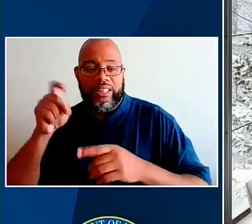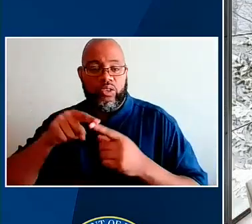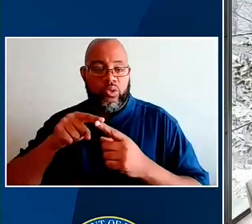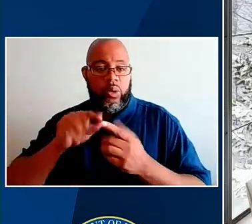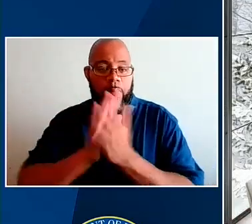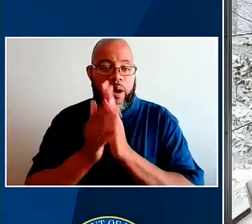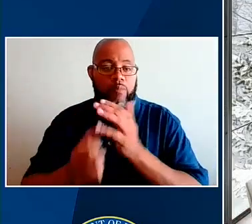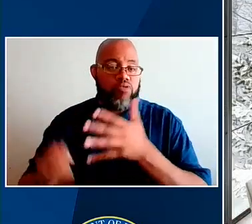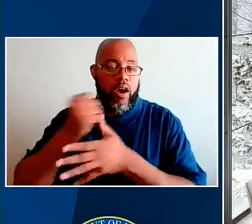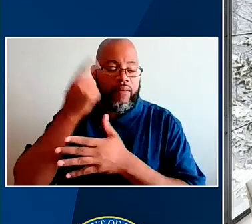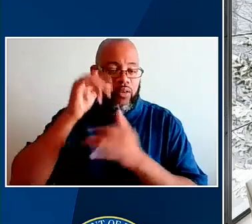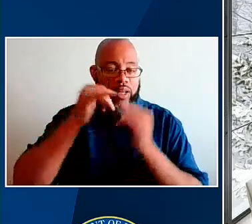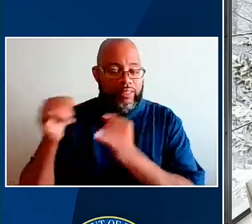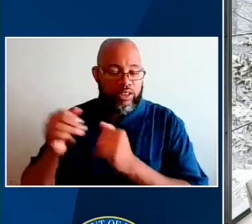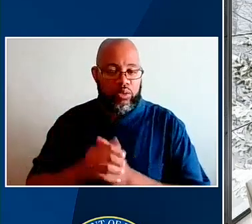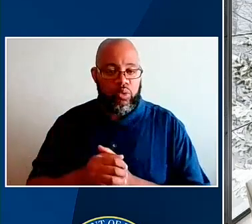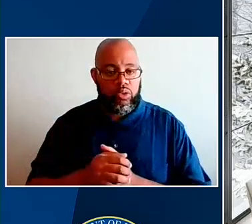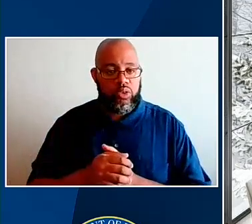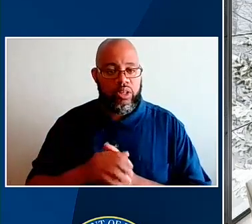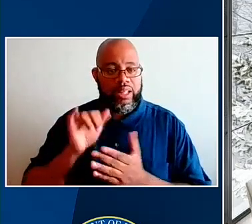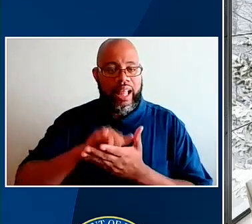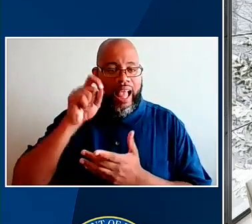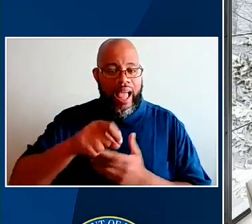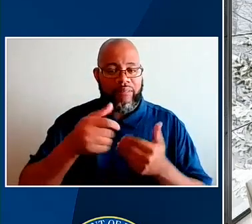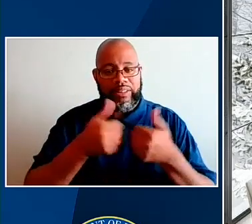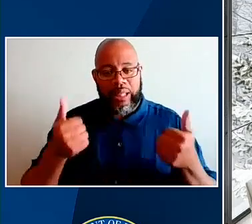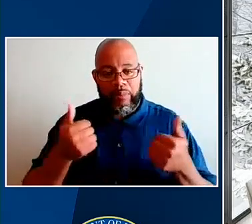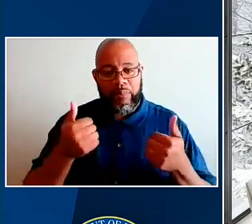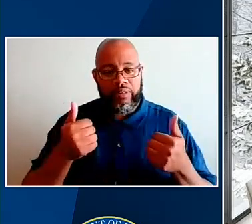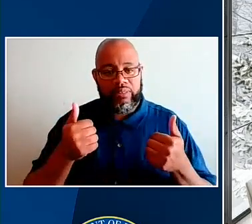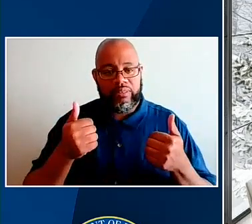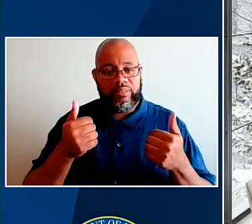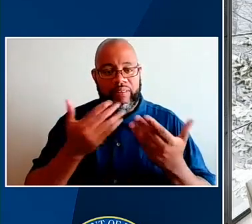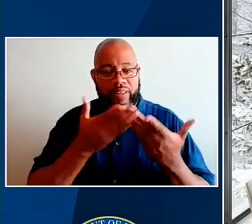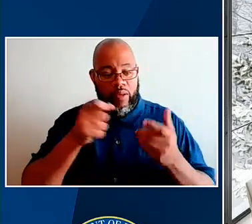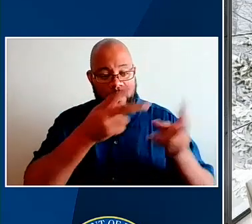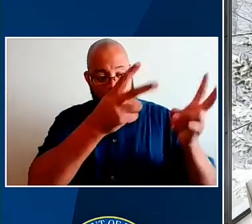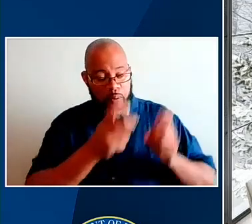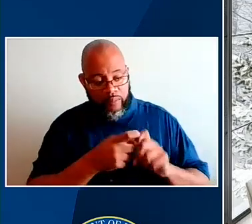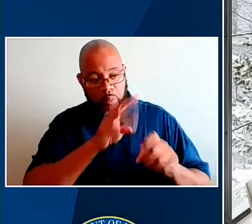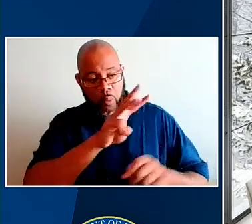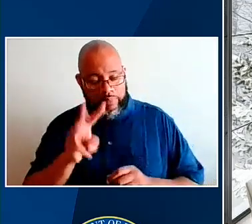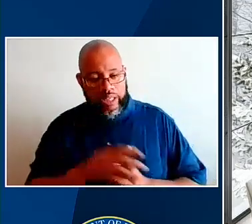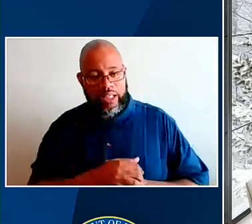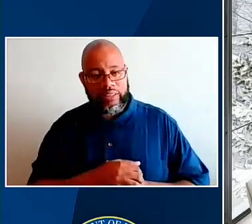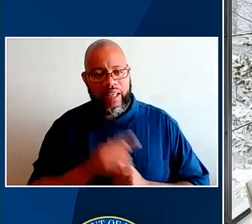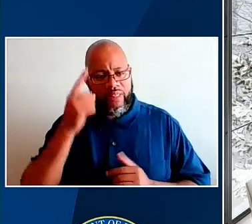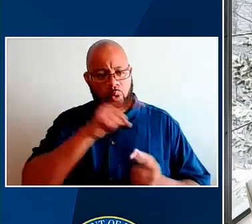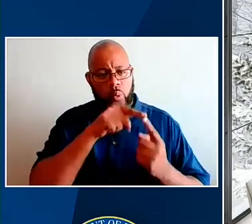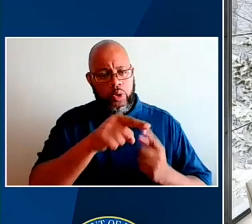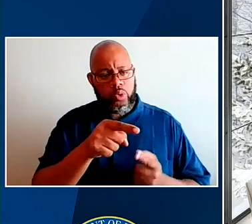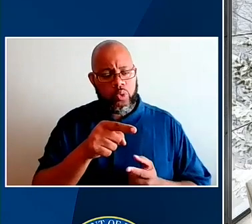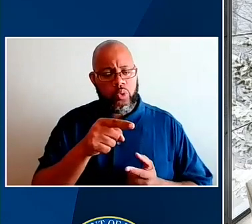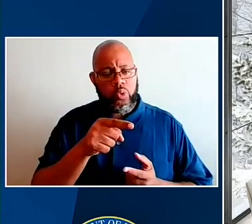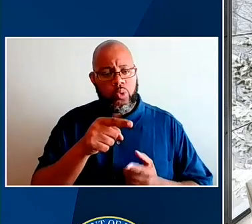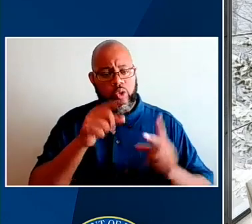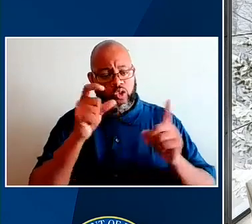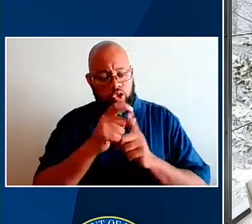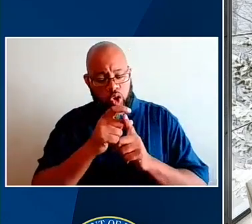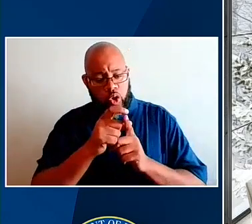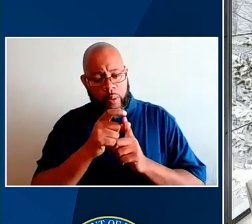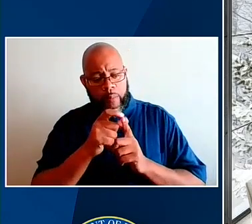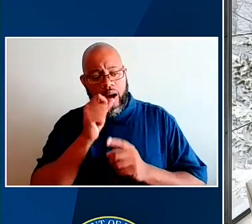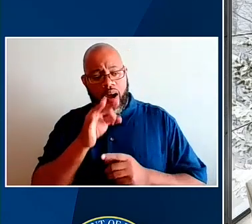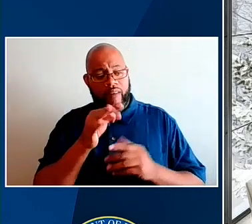priority for that individual, that has to be a separate form they can pull down from the website? I think when this terminology of